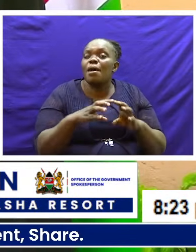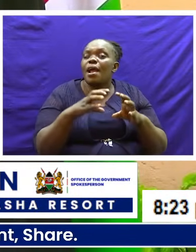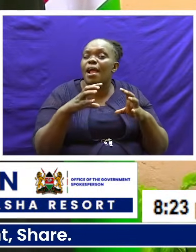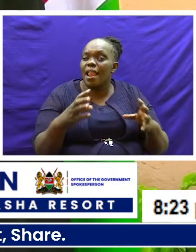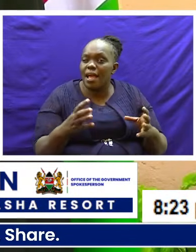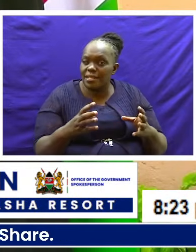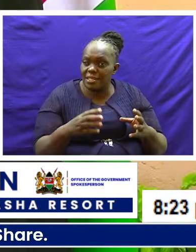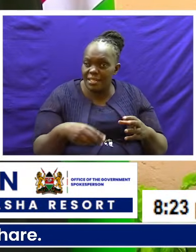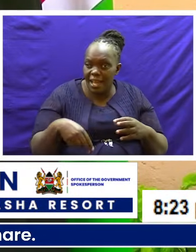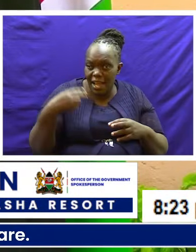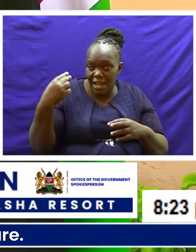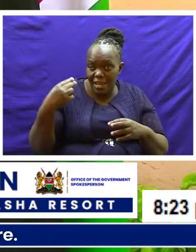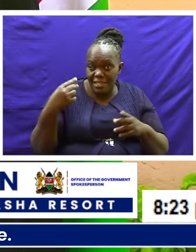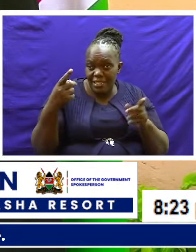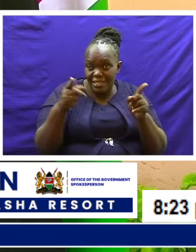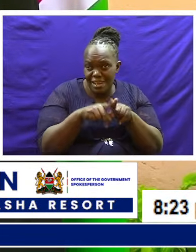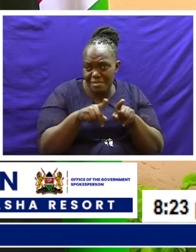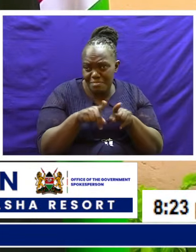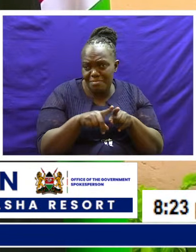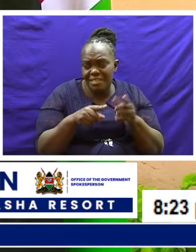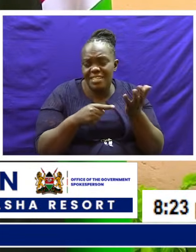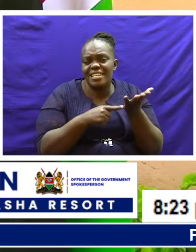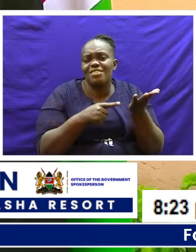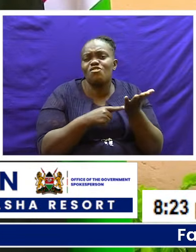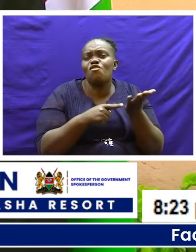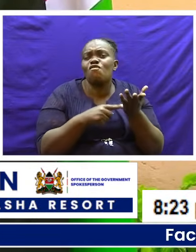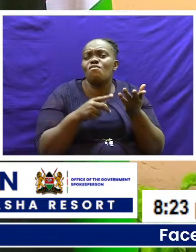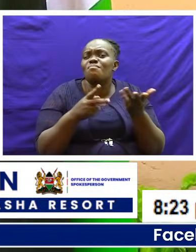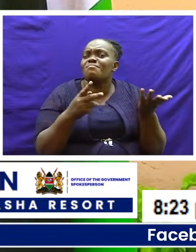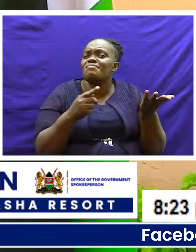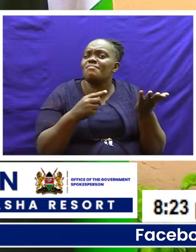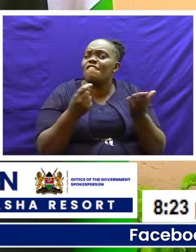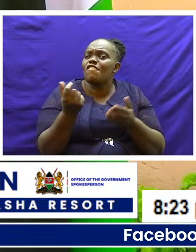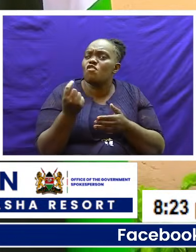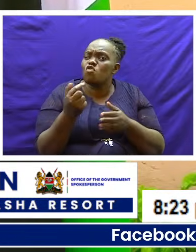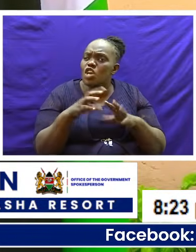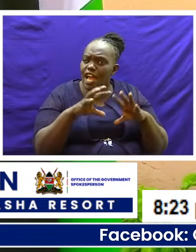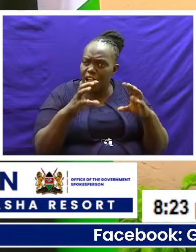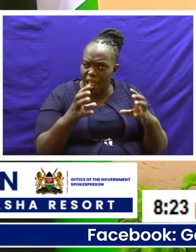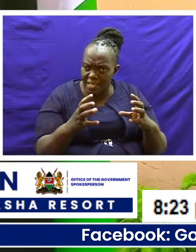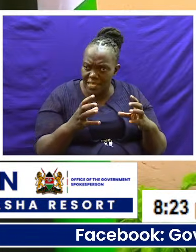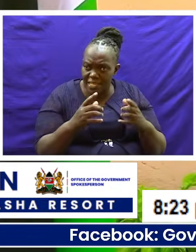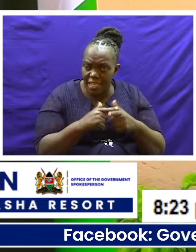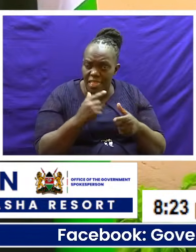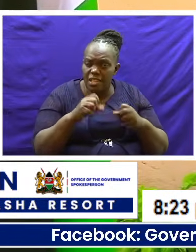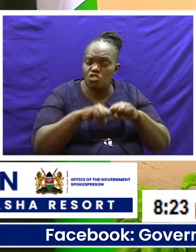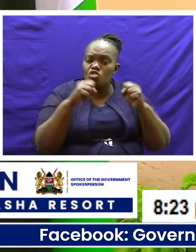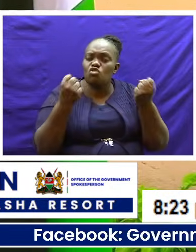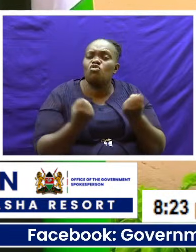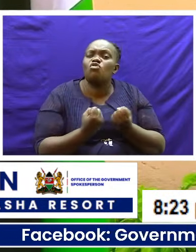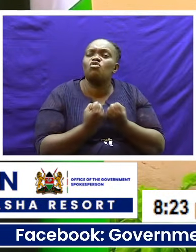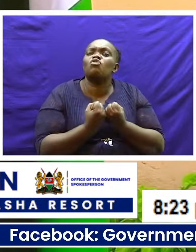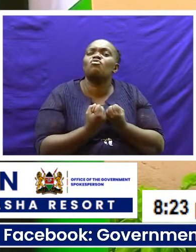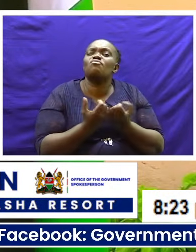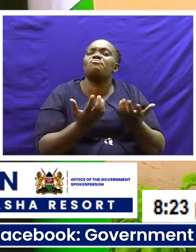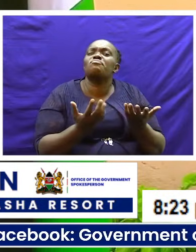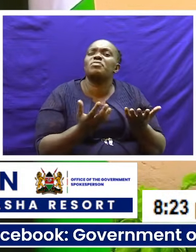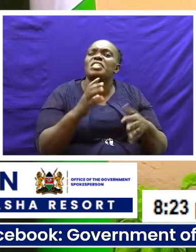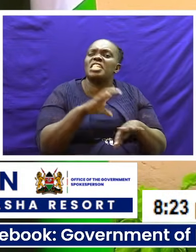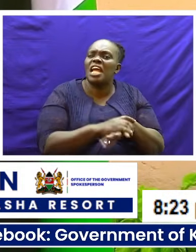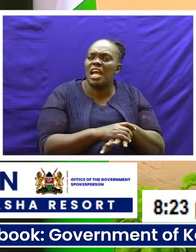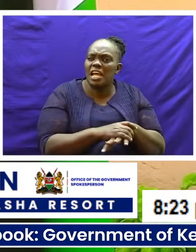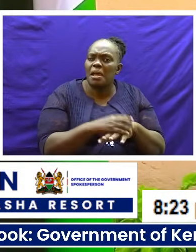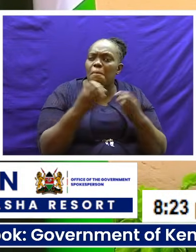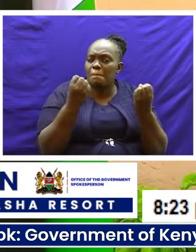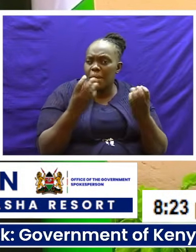are highly, technical. They will take fewer classes. And social sciences, they may take even as